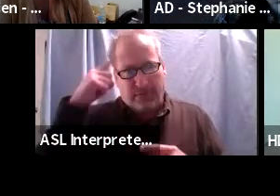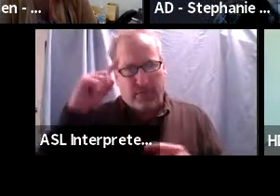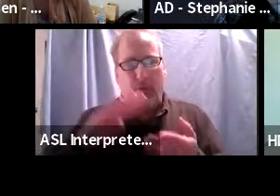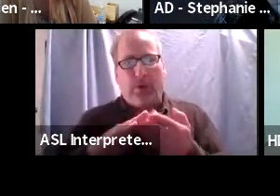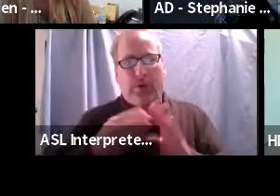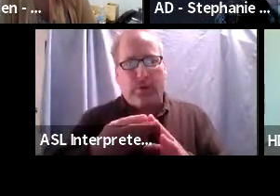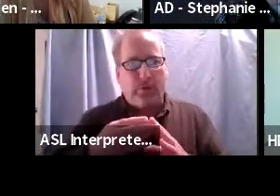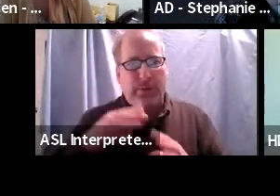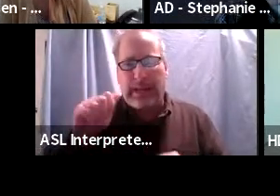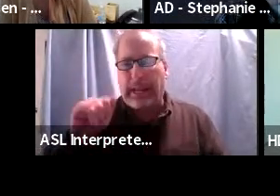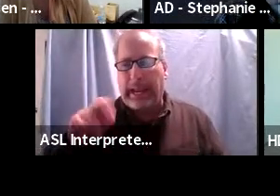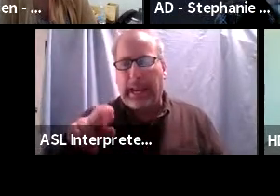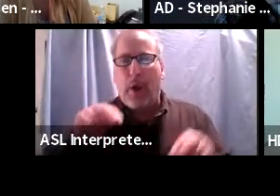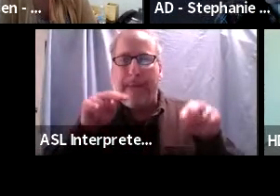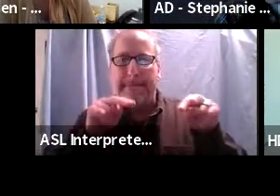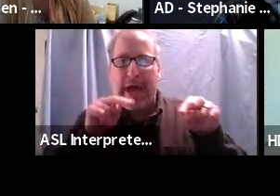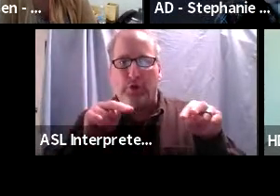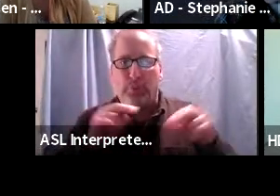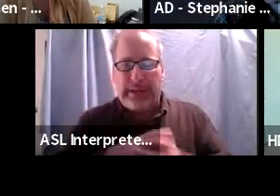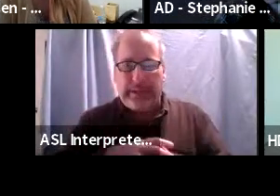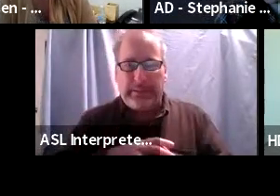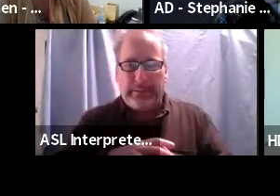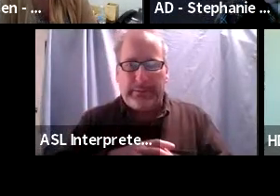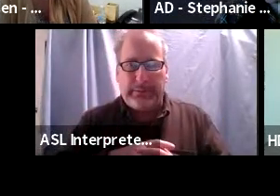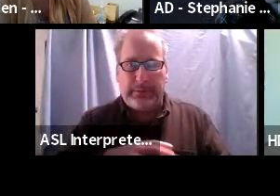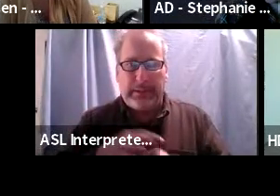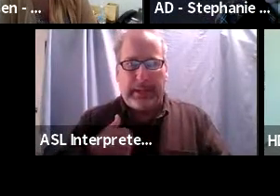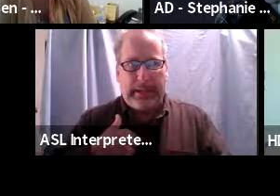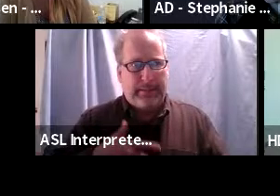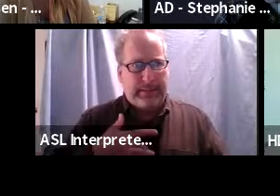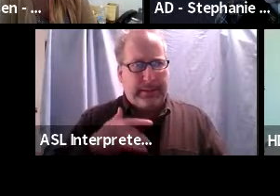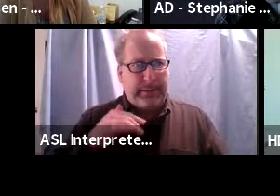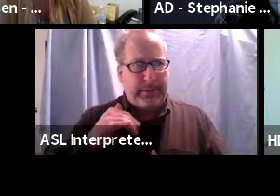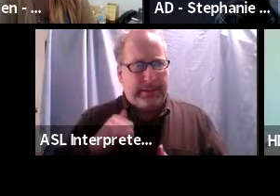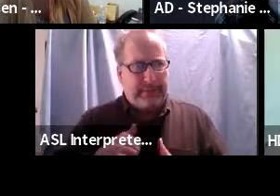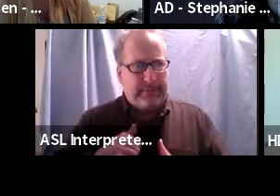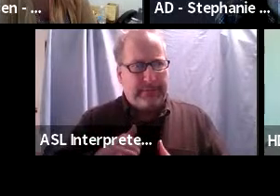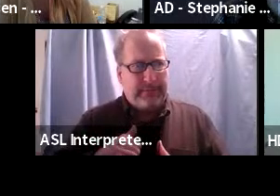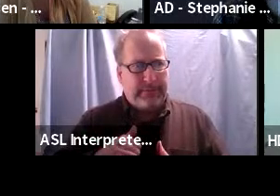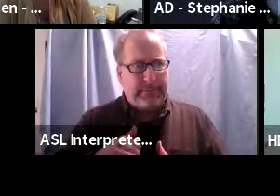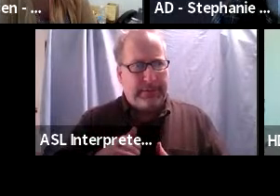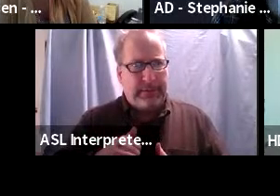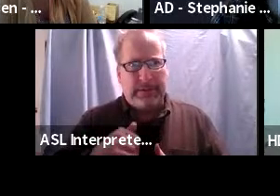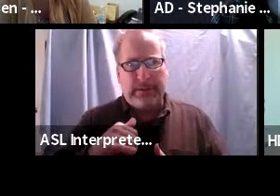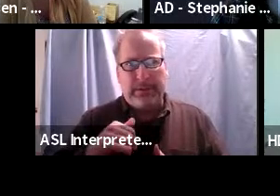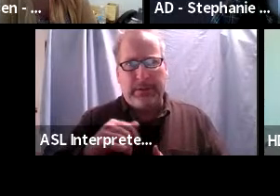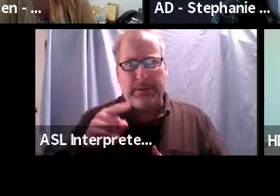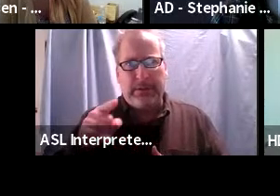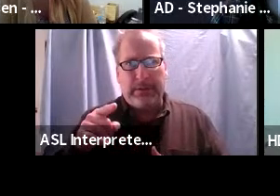air monitoring, and I believe Chai Tao will be providing the update.